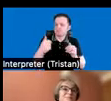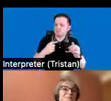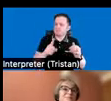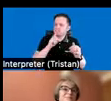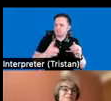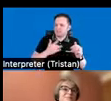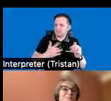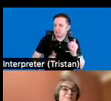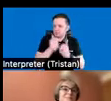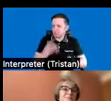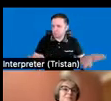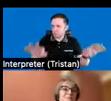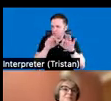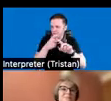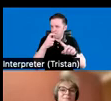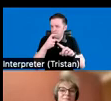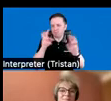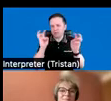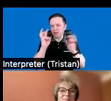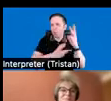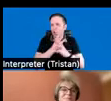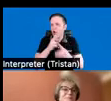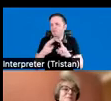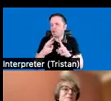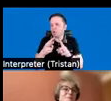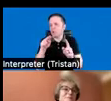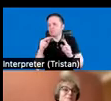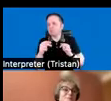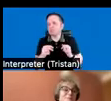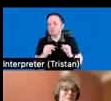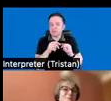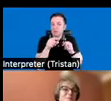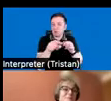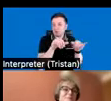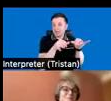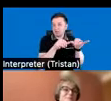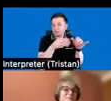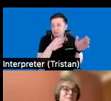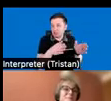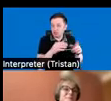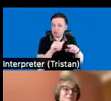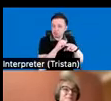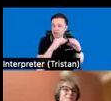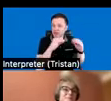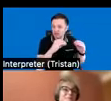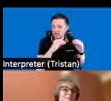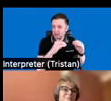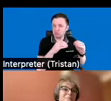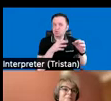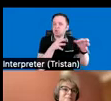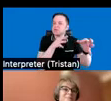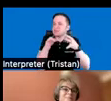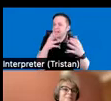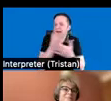is most important from a worldview perspective is training engineers to actually talk to stakeholders. I think